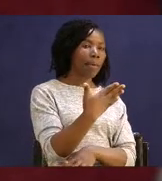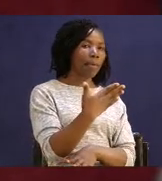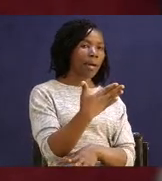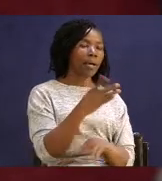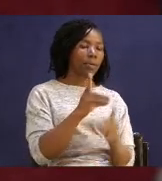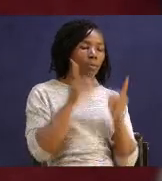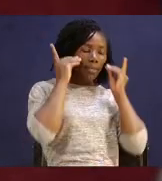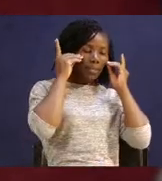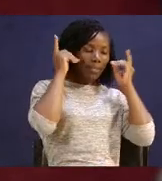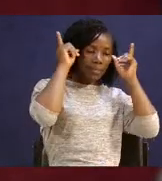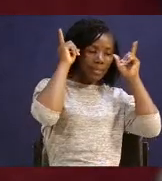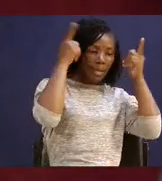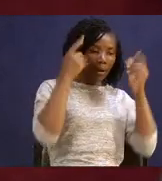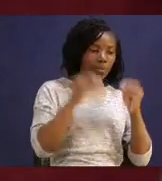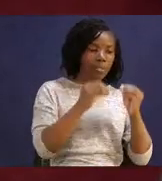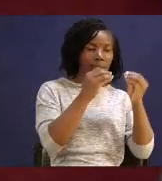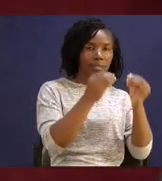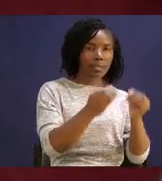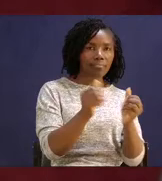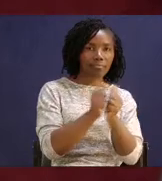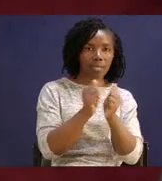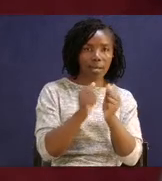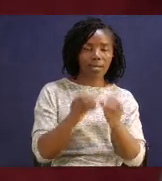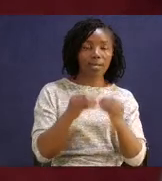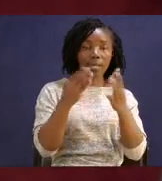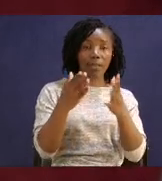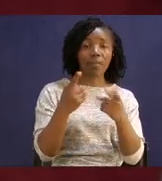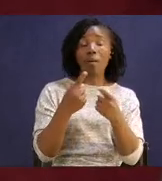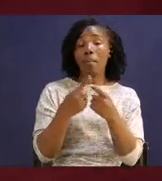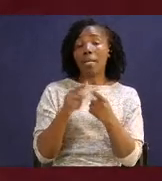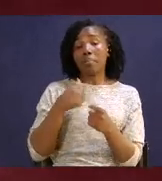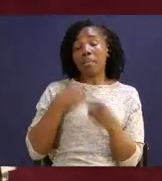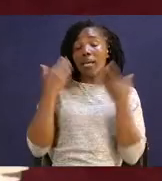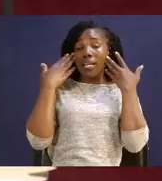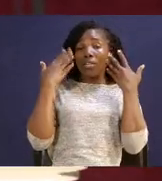those cows, I don't know, but my father.